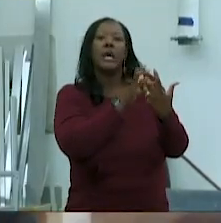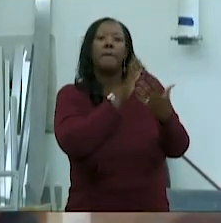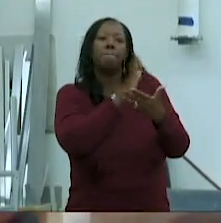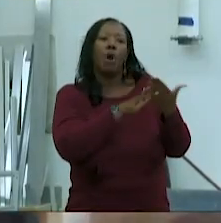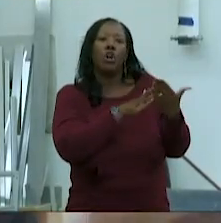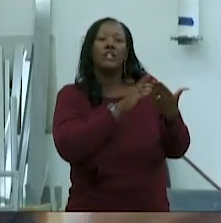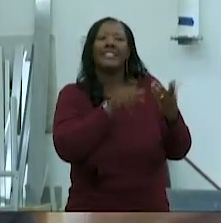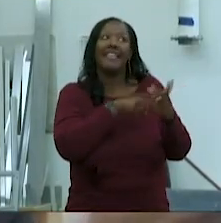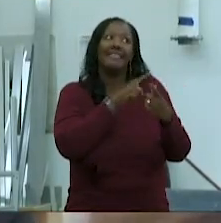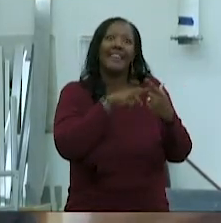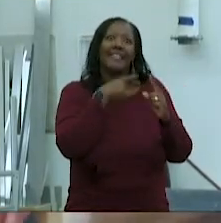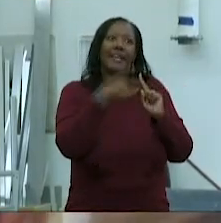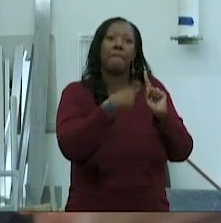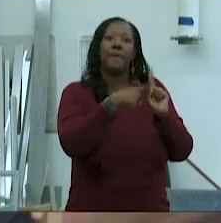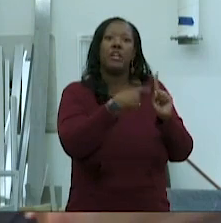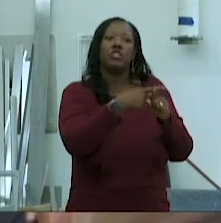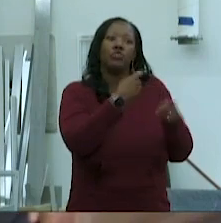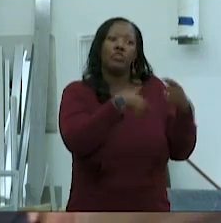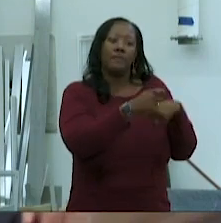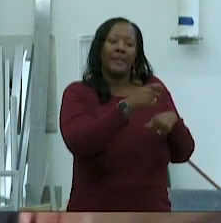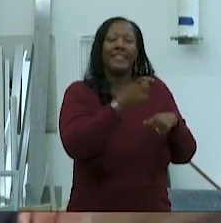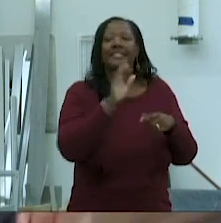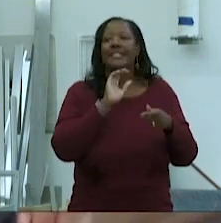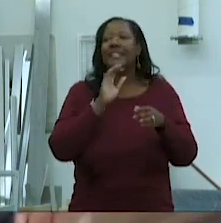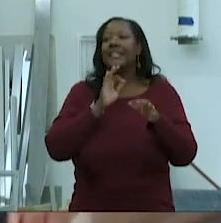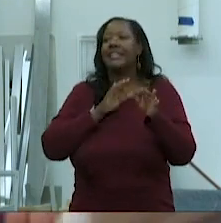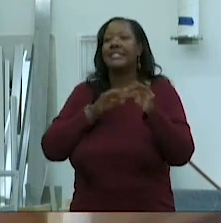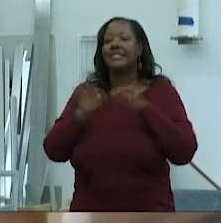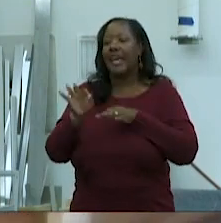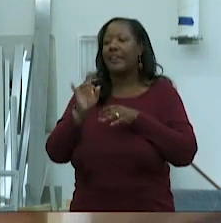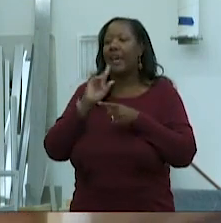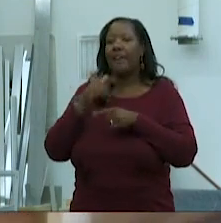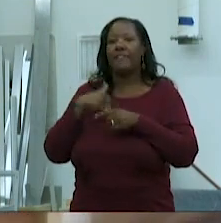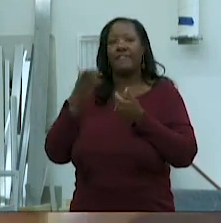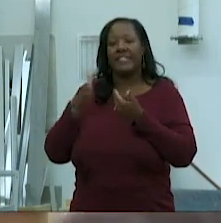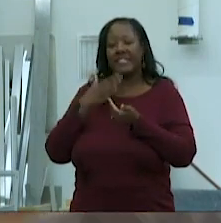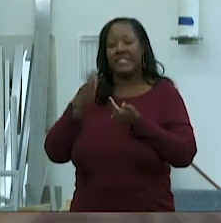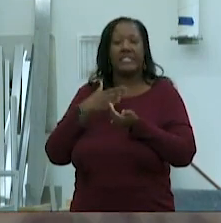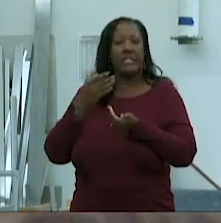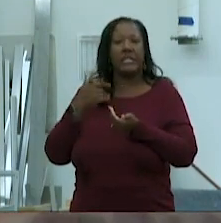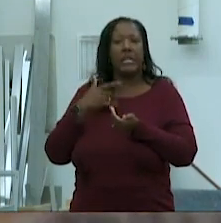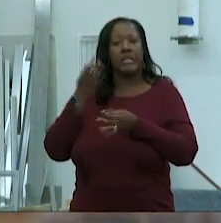to a day or two if you're ordering from McMaster-Carr or something like that.